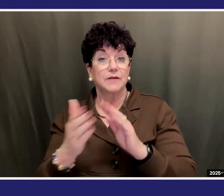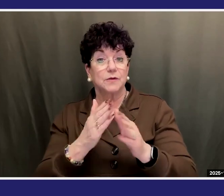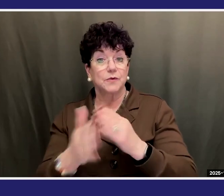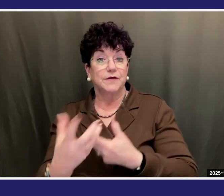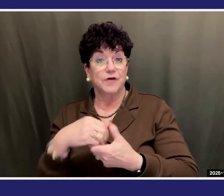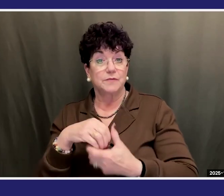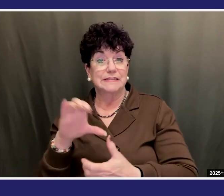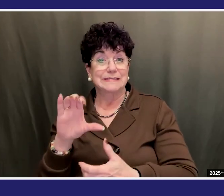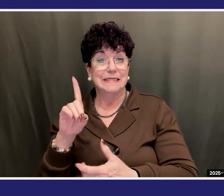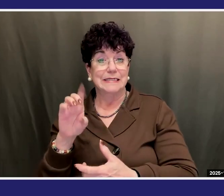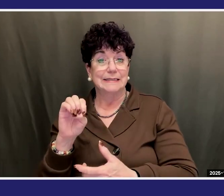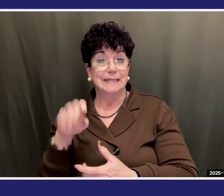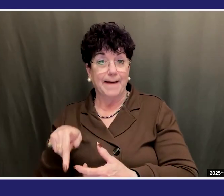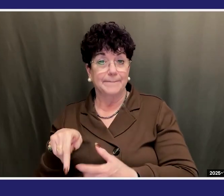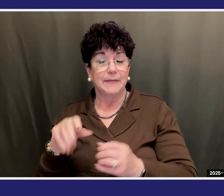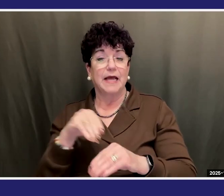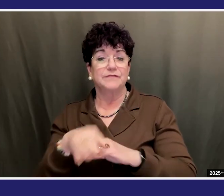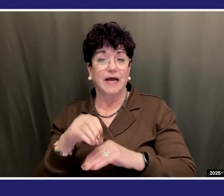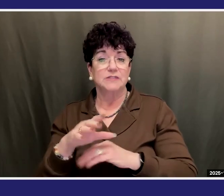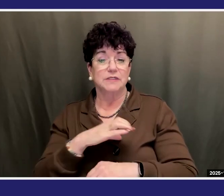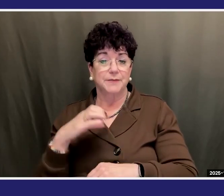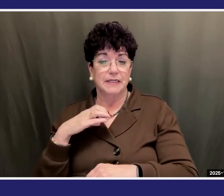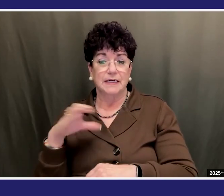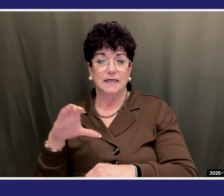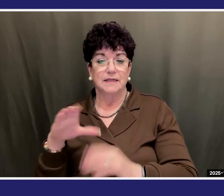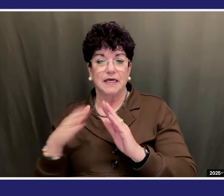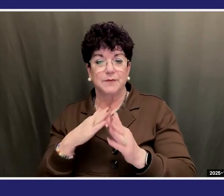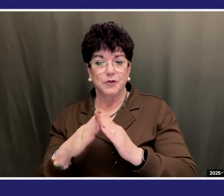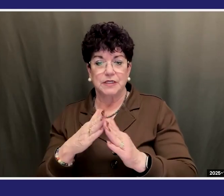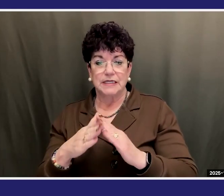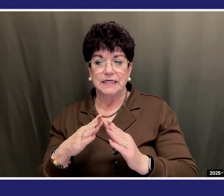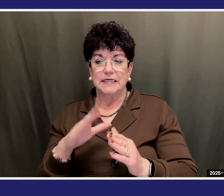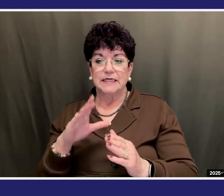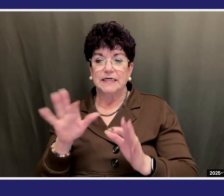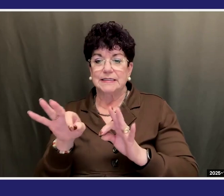opportunity would be the CDEP Advisory Committee. The CDEPs are the Community Defined Evidence-Based